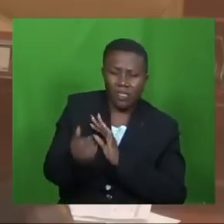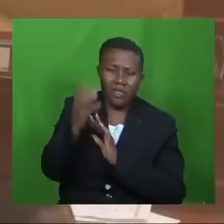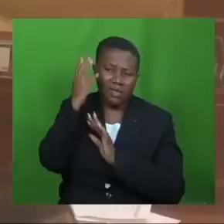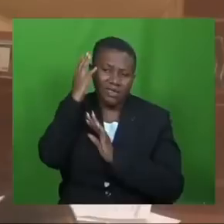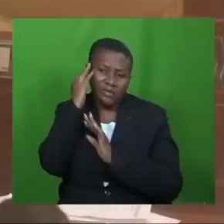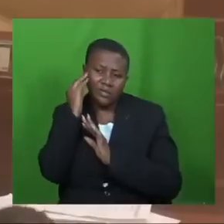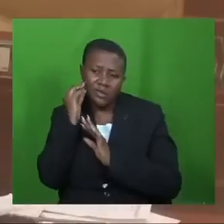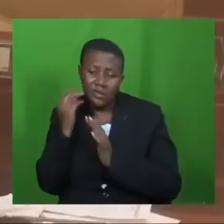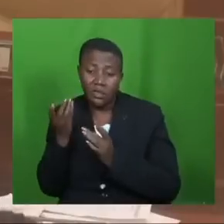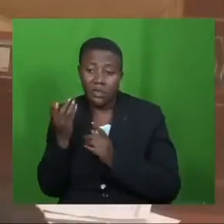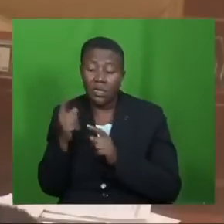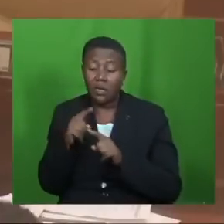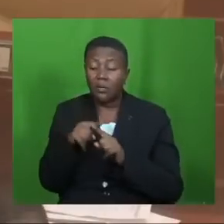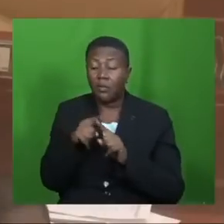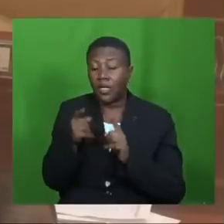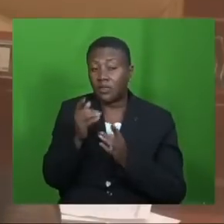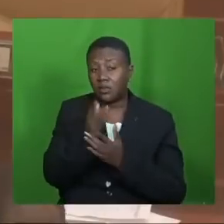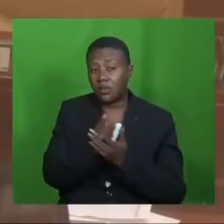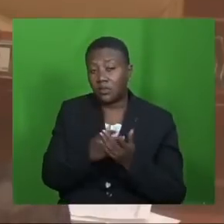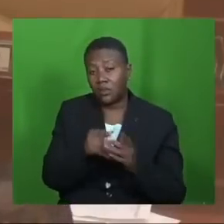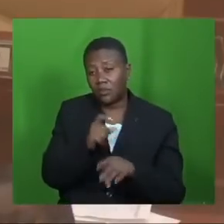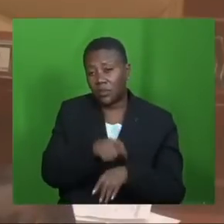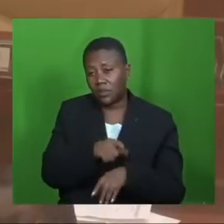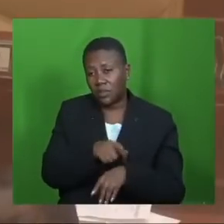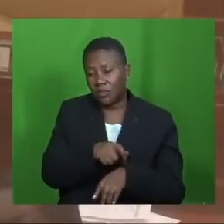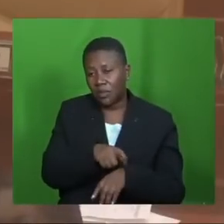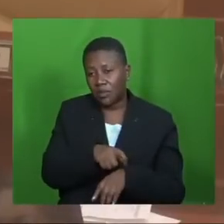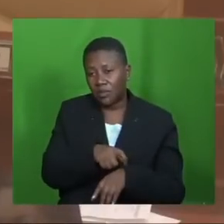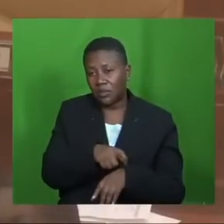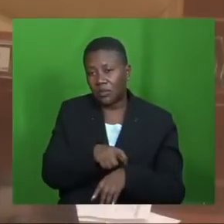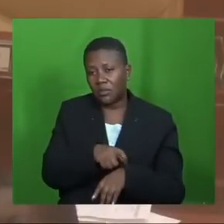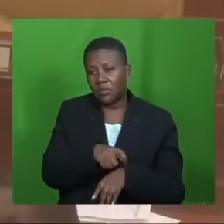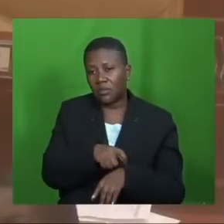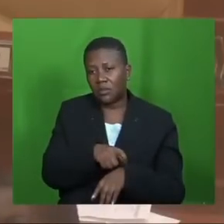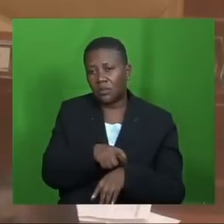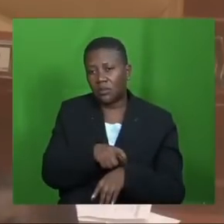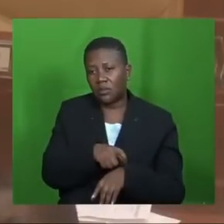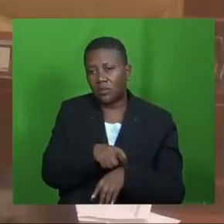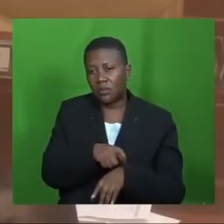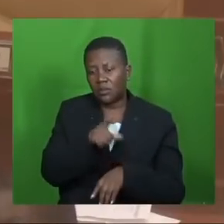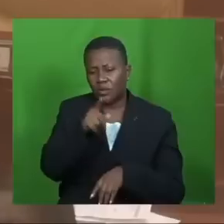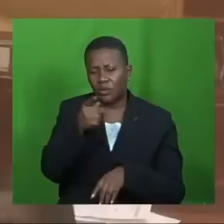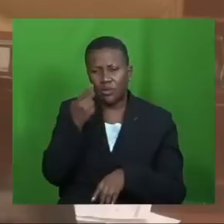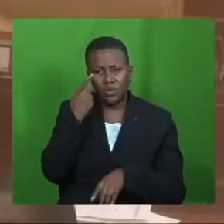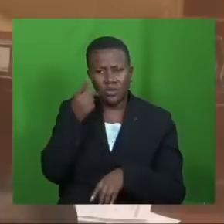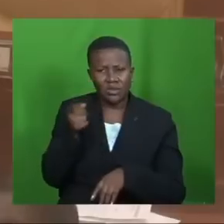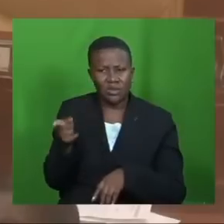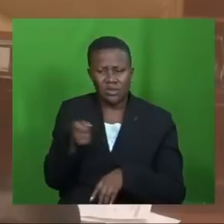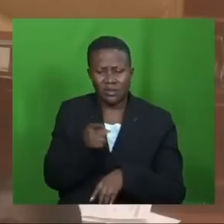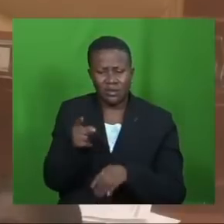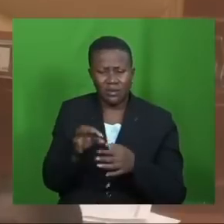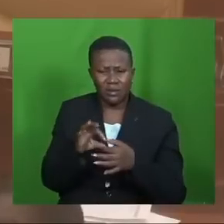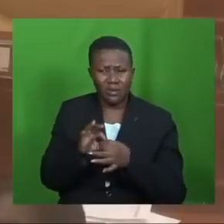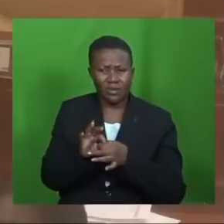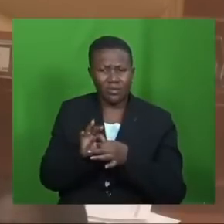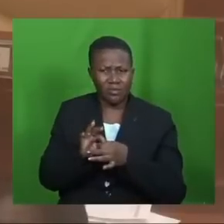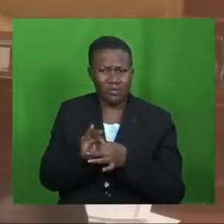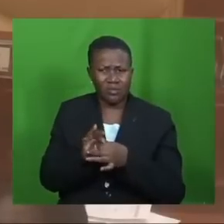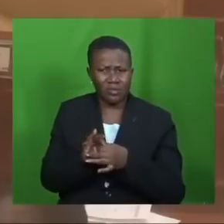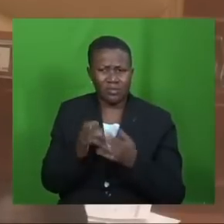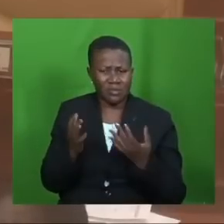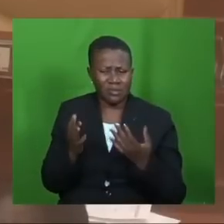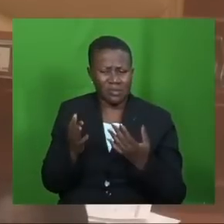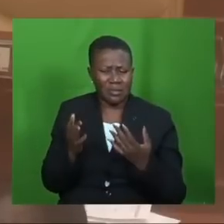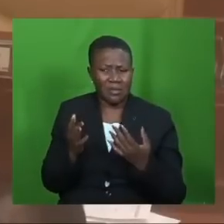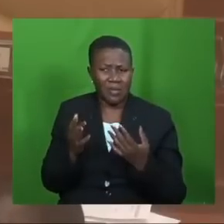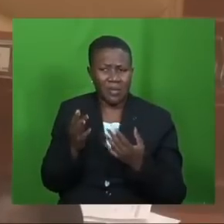unfortunately, sometimes we don't see them, the continuation as a team, because maybe the preparation doesn't